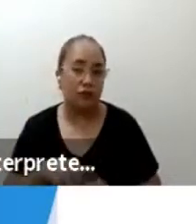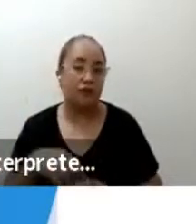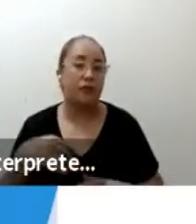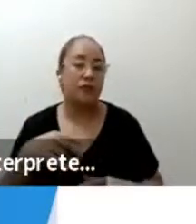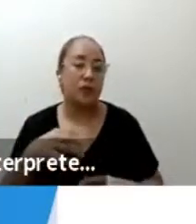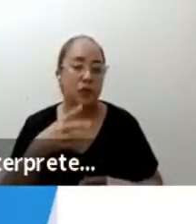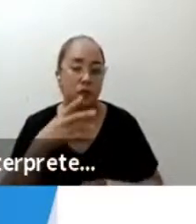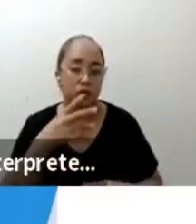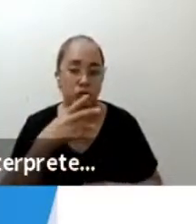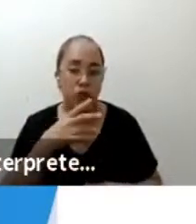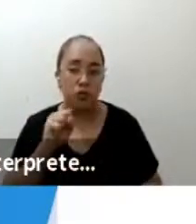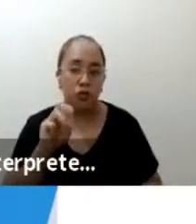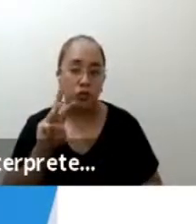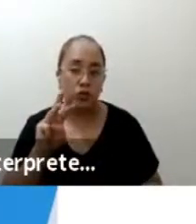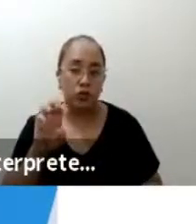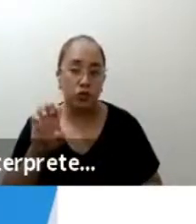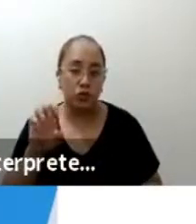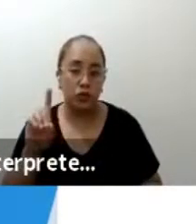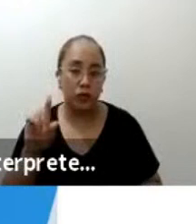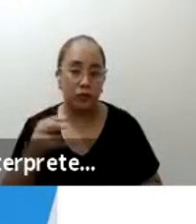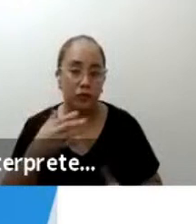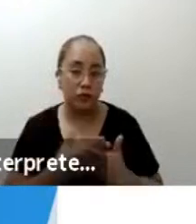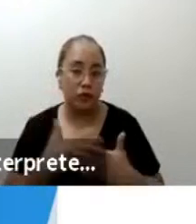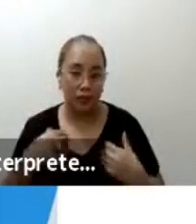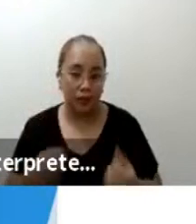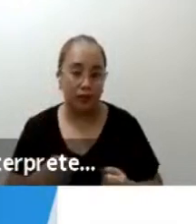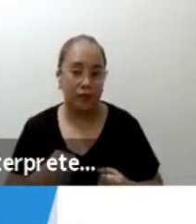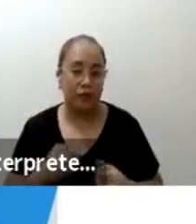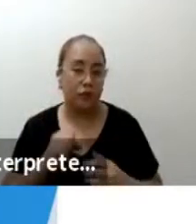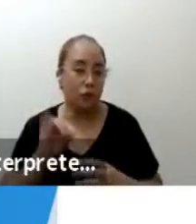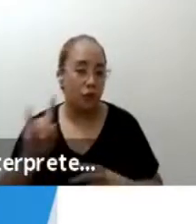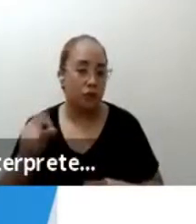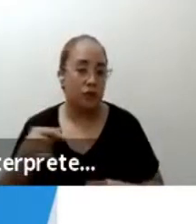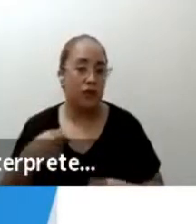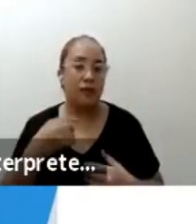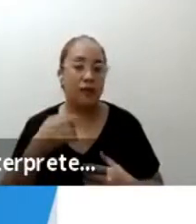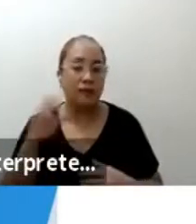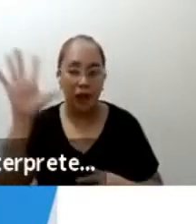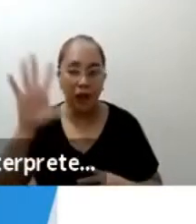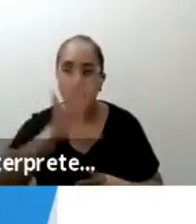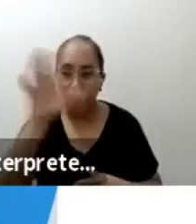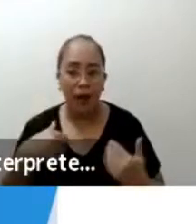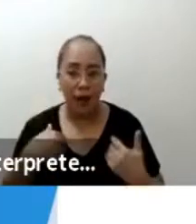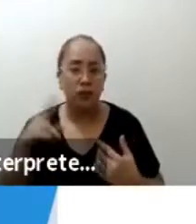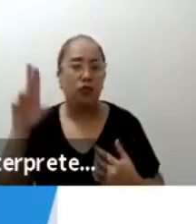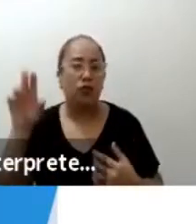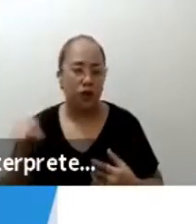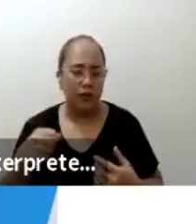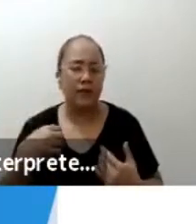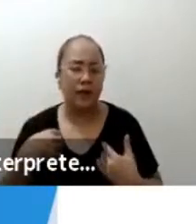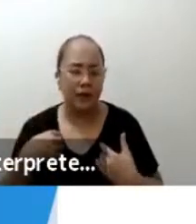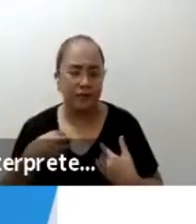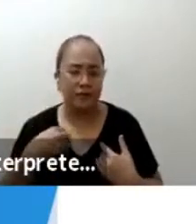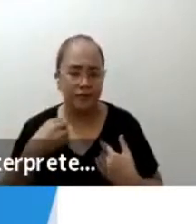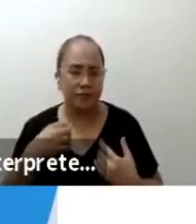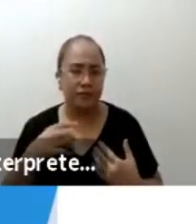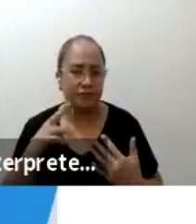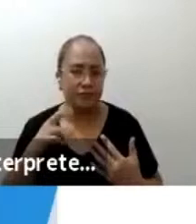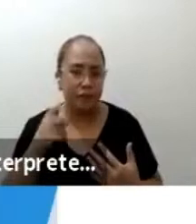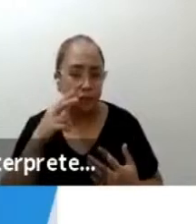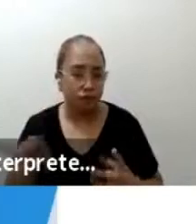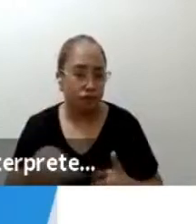promotion. Nandiyan ang Africa for patient empowerment. Ang US nandiyan because of research and development. Nakikita mo yung